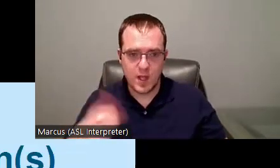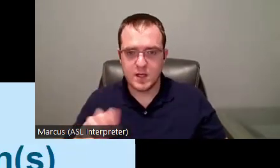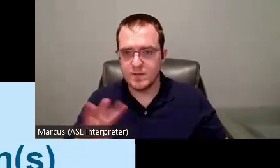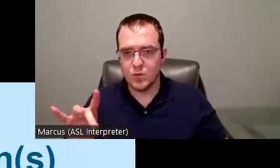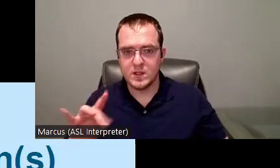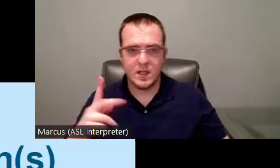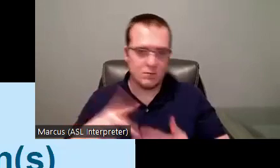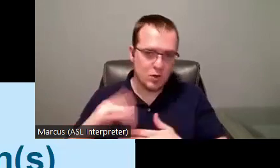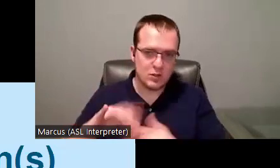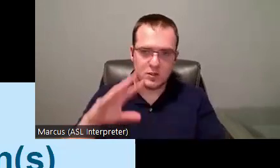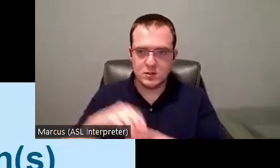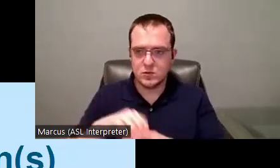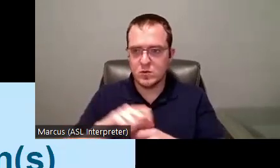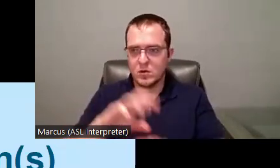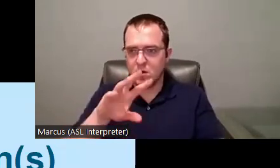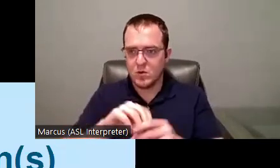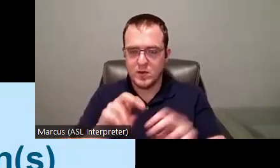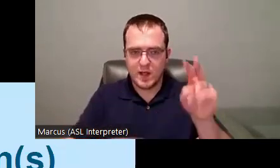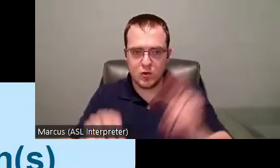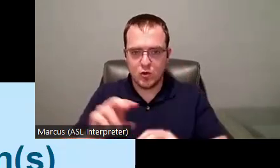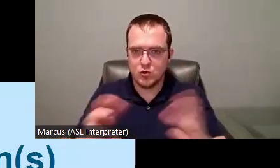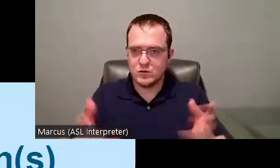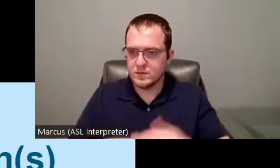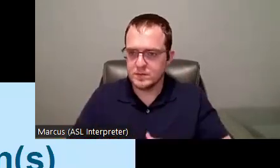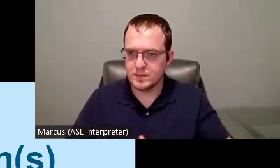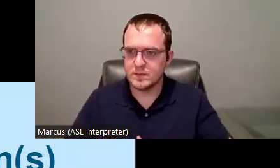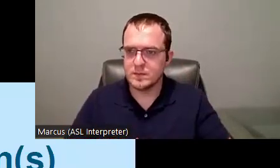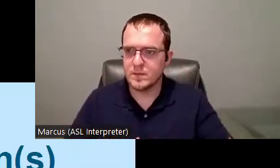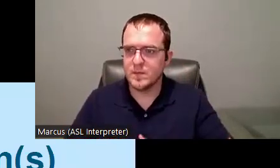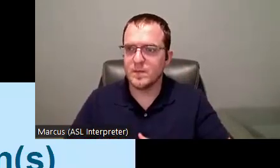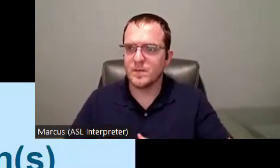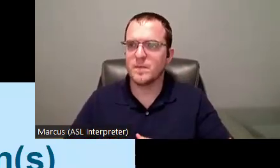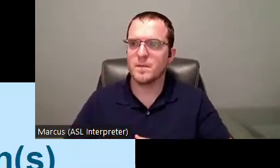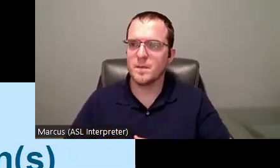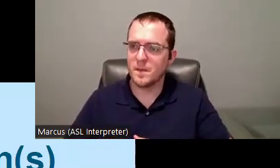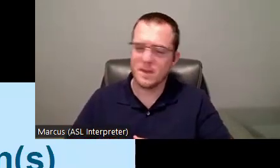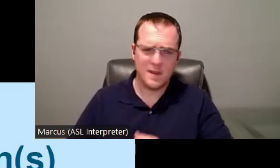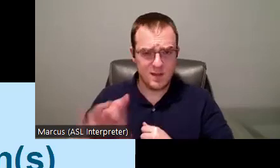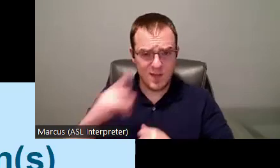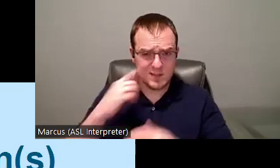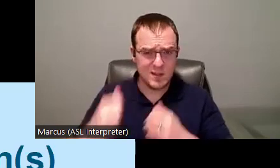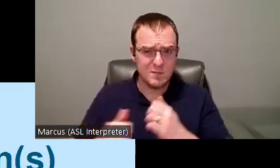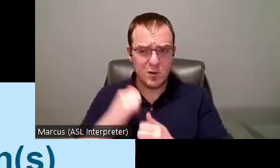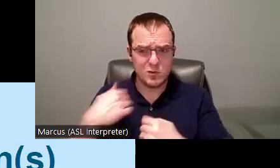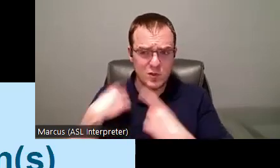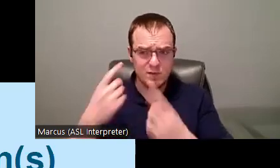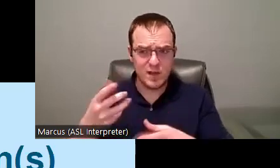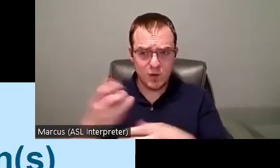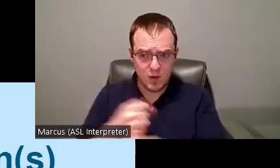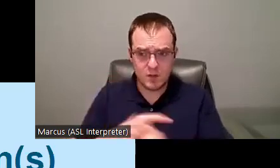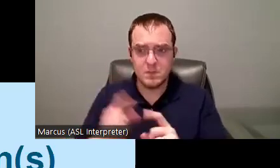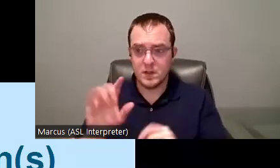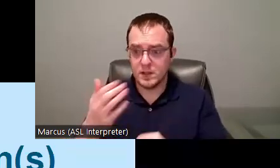any of the 48 projects or them all together? I'm not sure if that's the most we've ever gotten at one time, but it sure seems. It